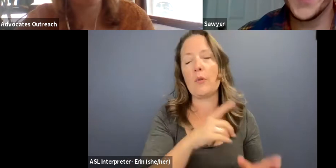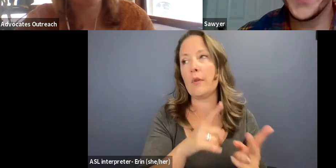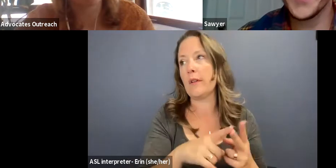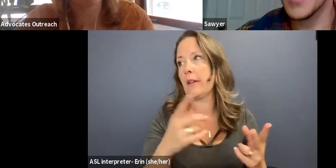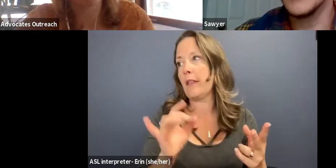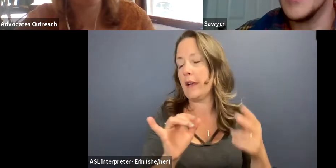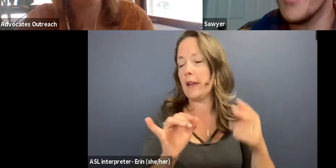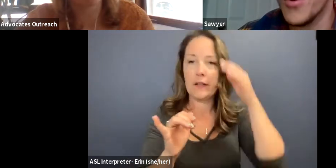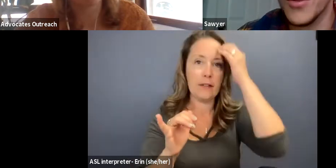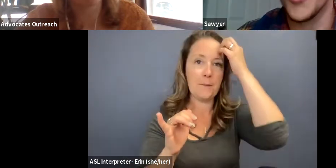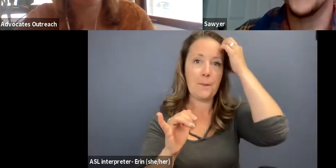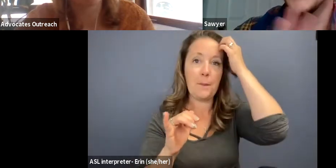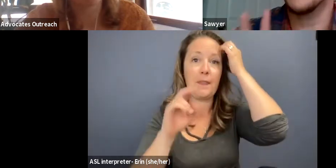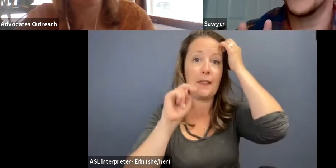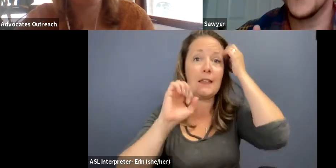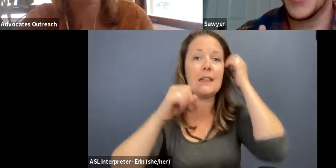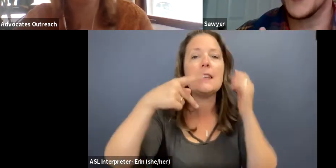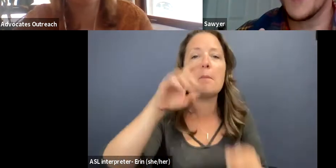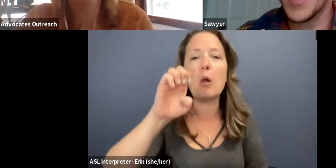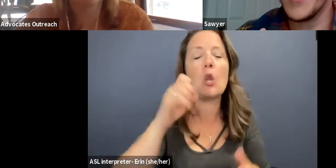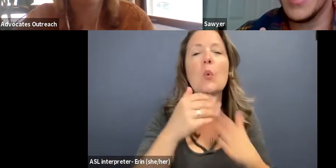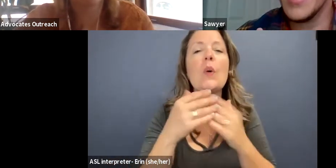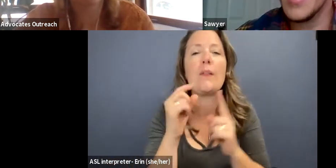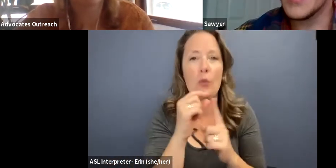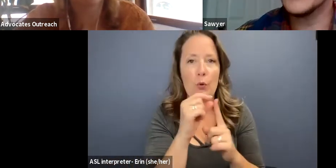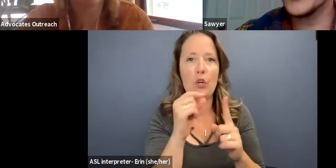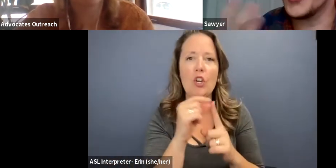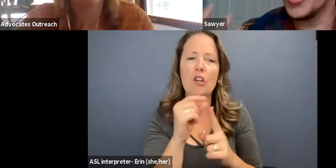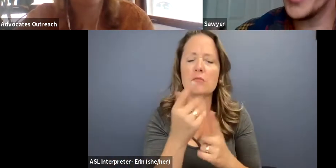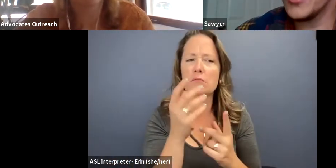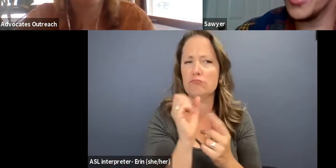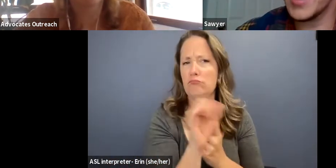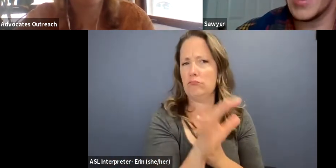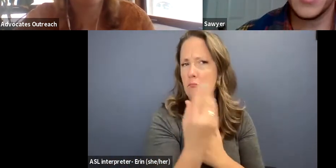or grandparents, are using other non-medical names?